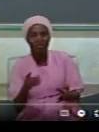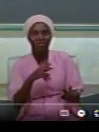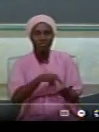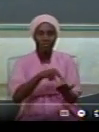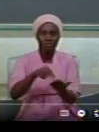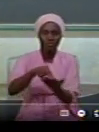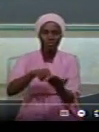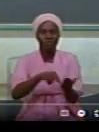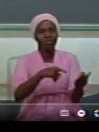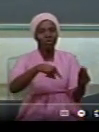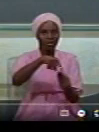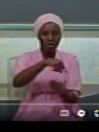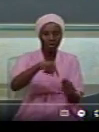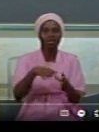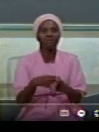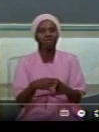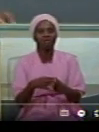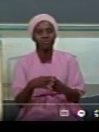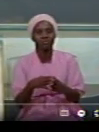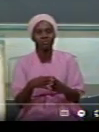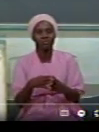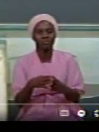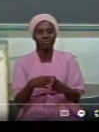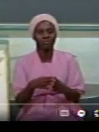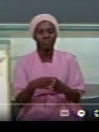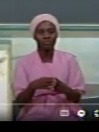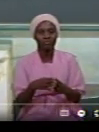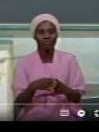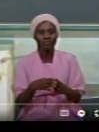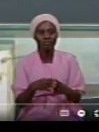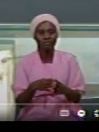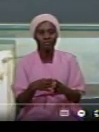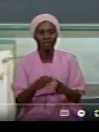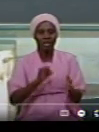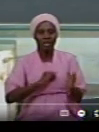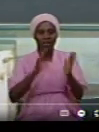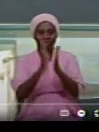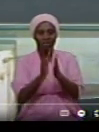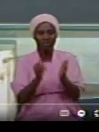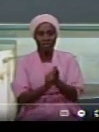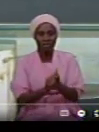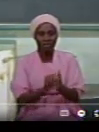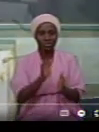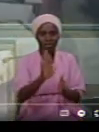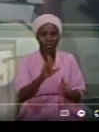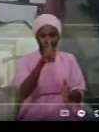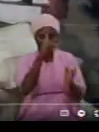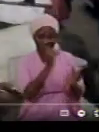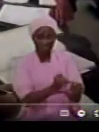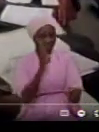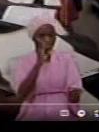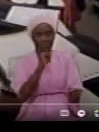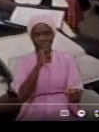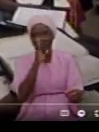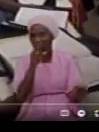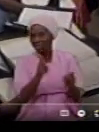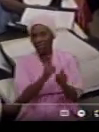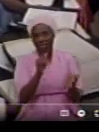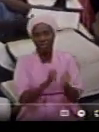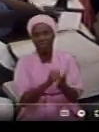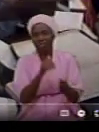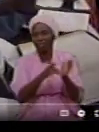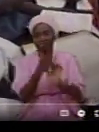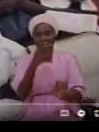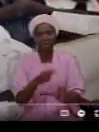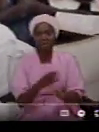the blackness of darkness forever. I pray your faith will not be like that. And your